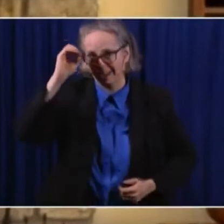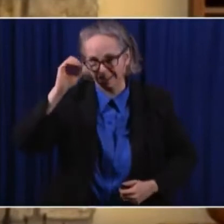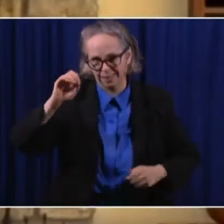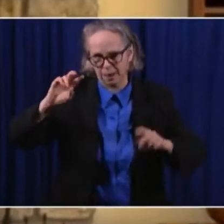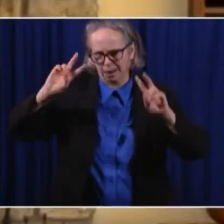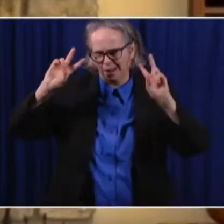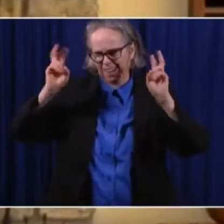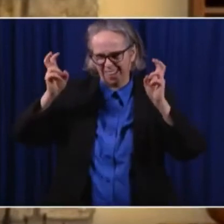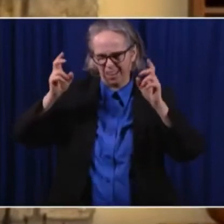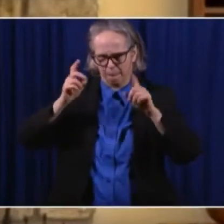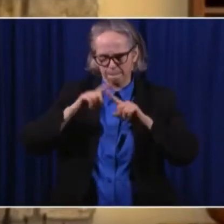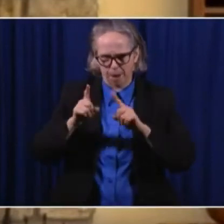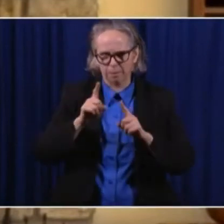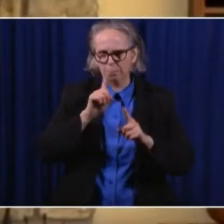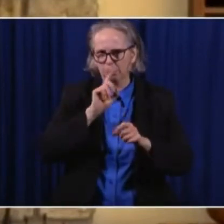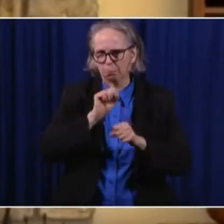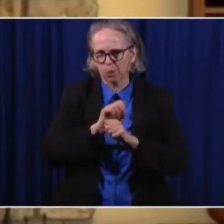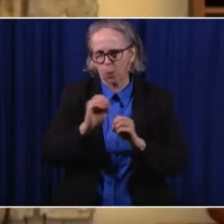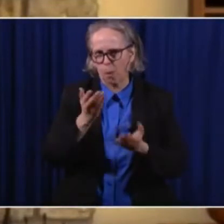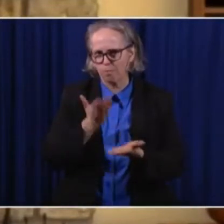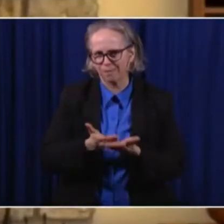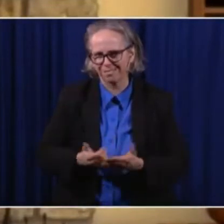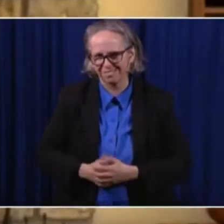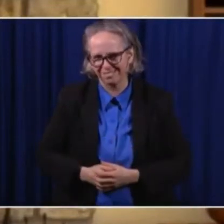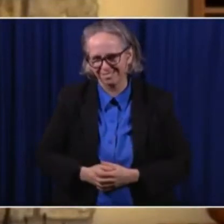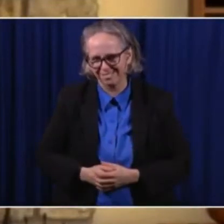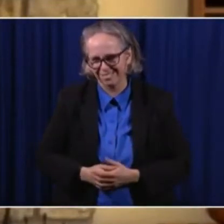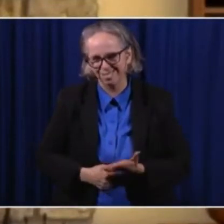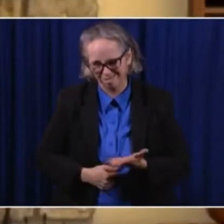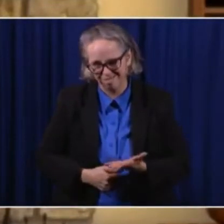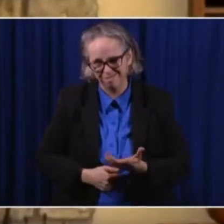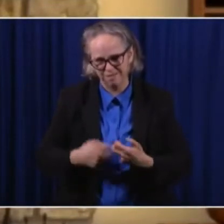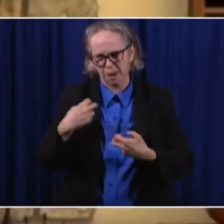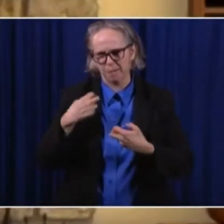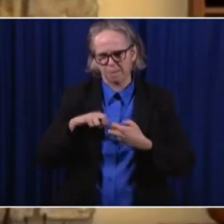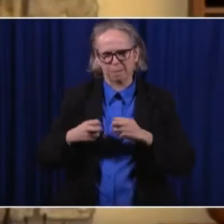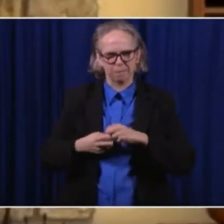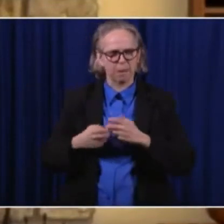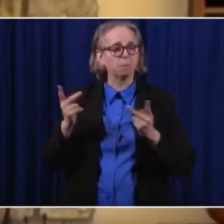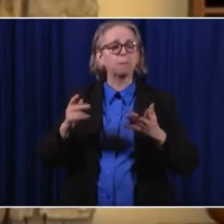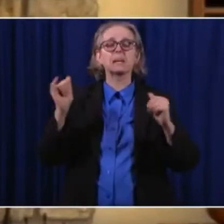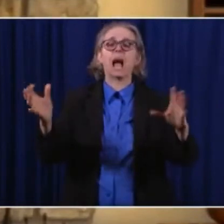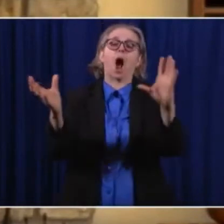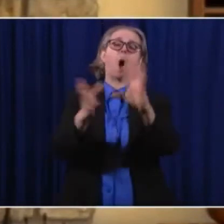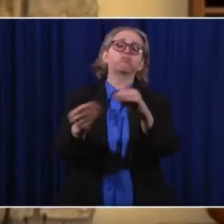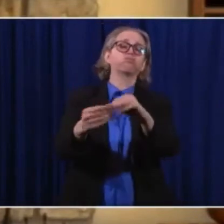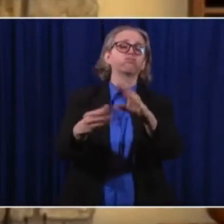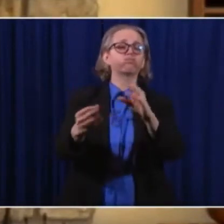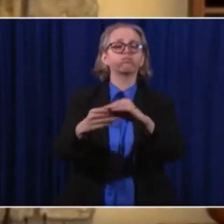irresponsible and want to be telling people to do things that may end up hurting them or